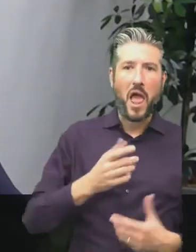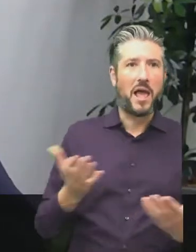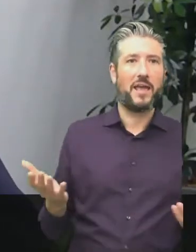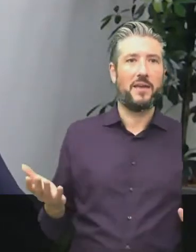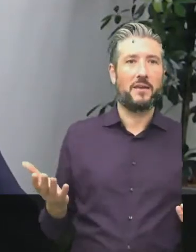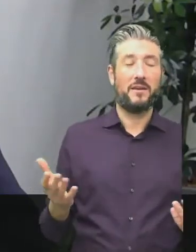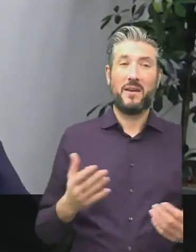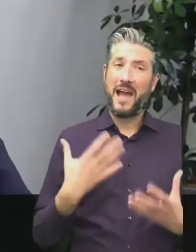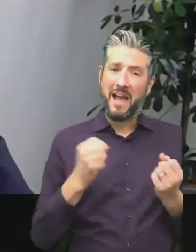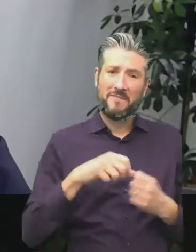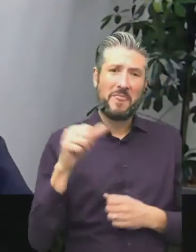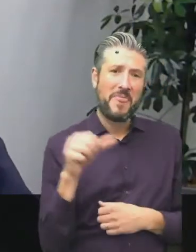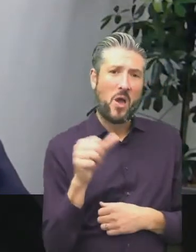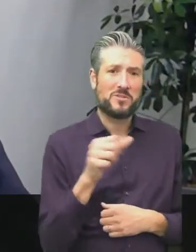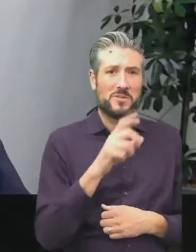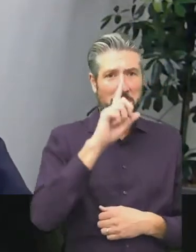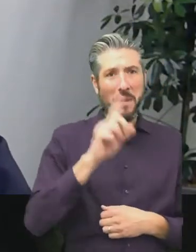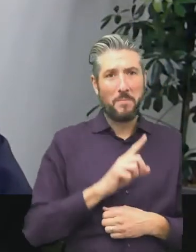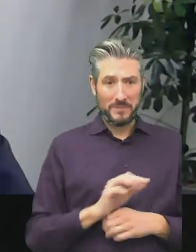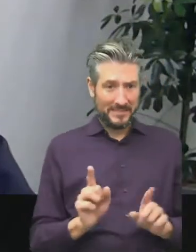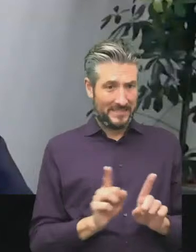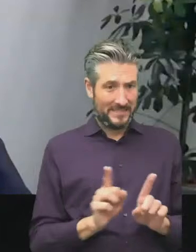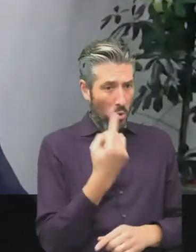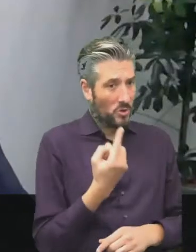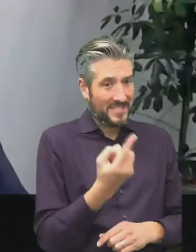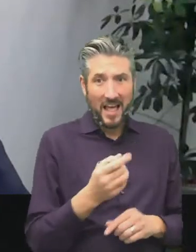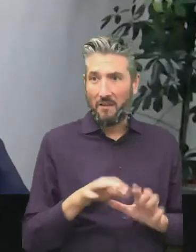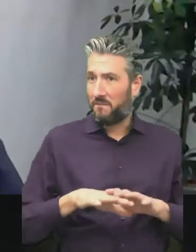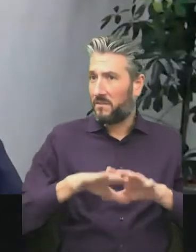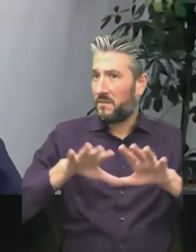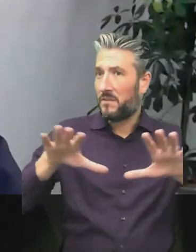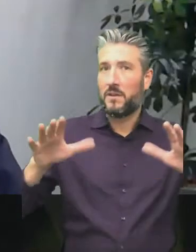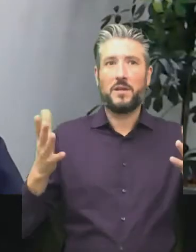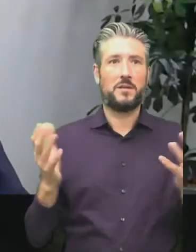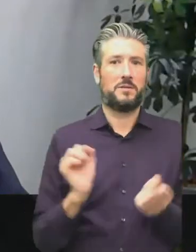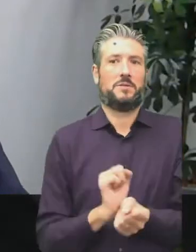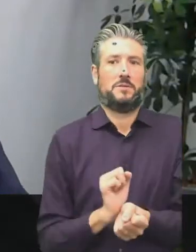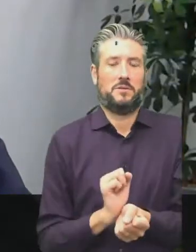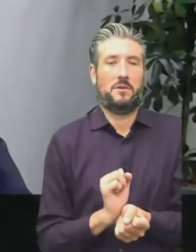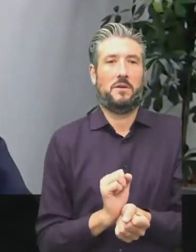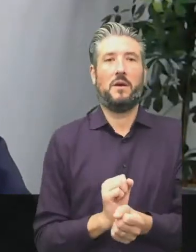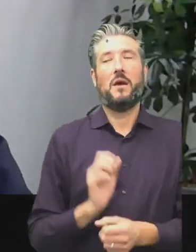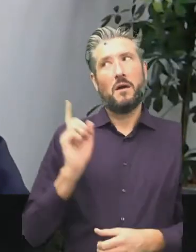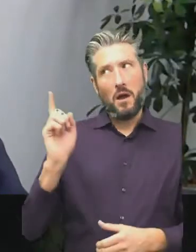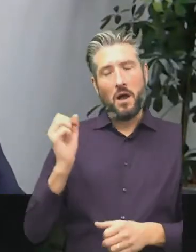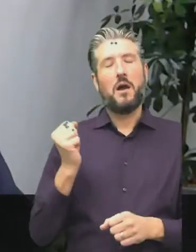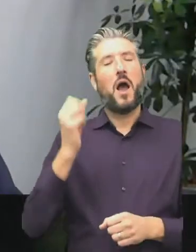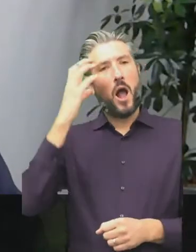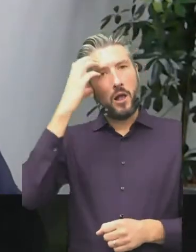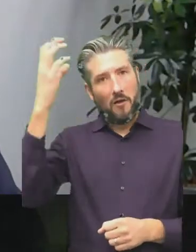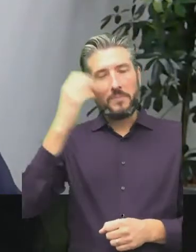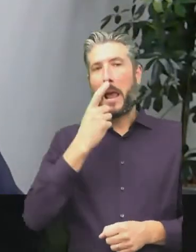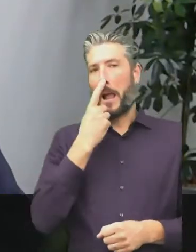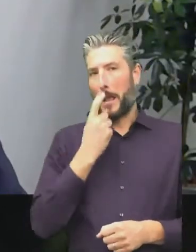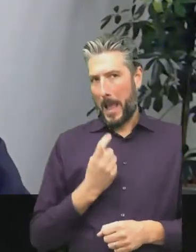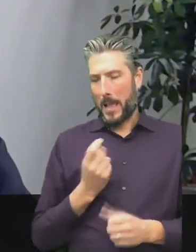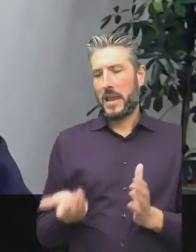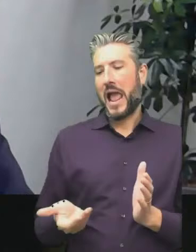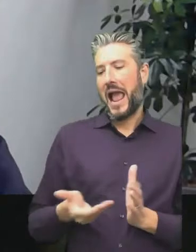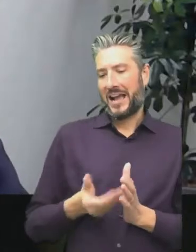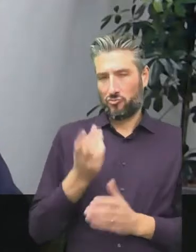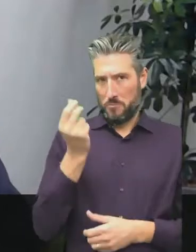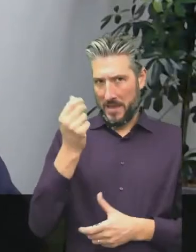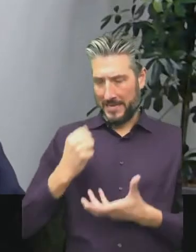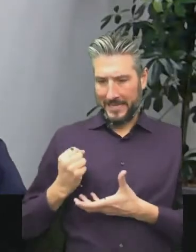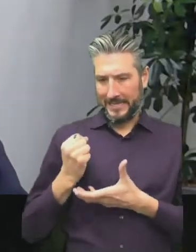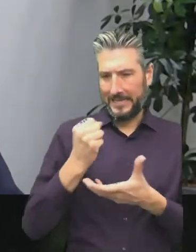the government. One of them the government can do is provide additional funding to unlock this situation. Another thing they can do very